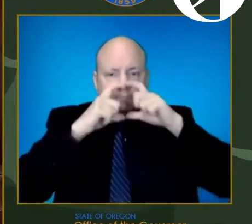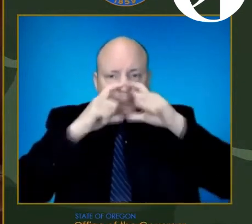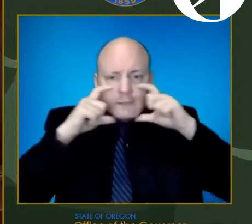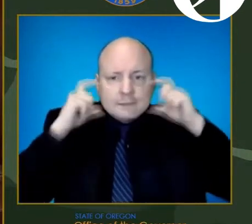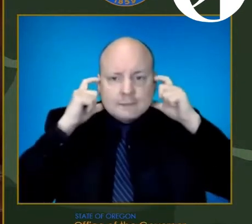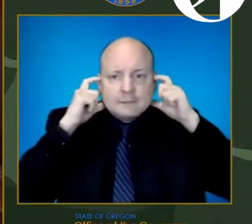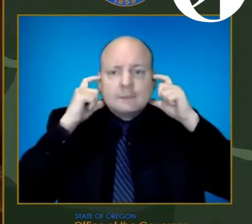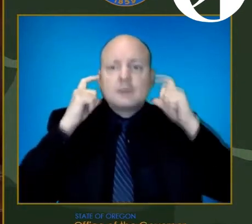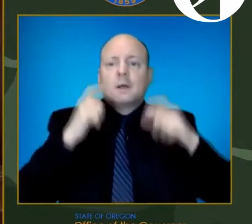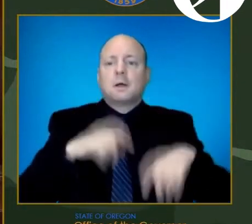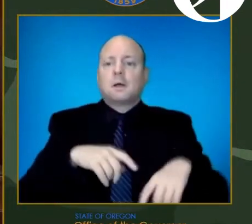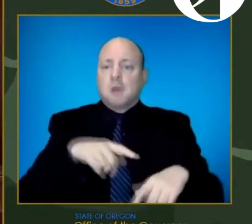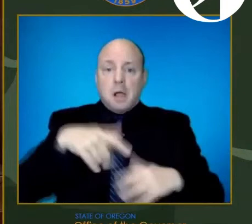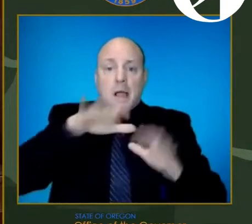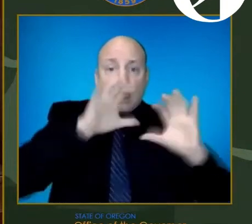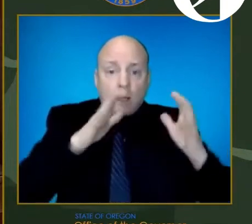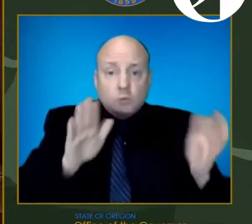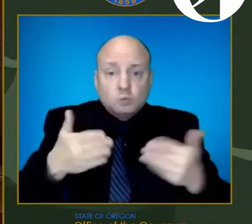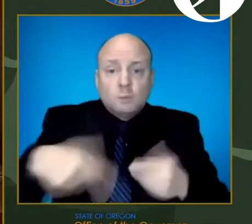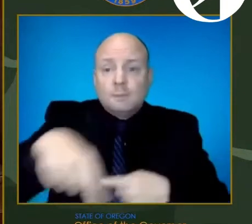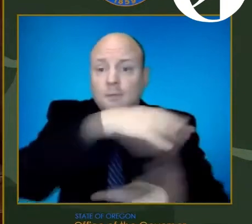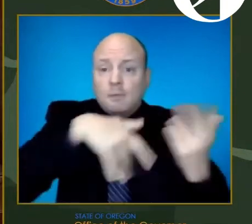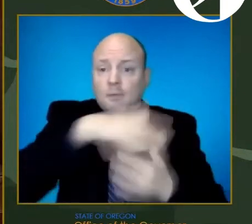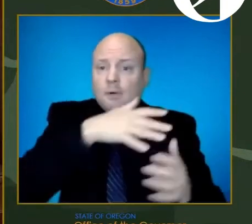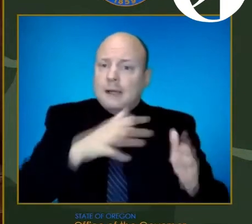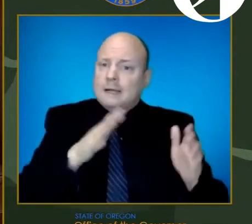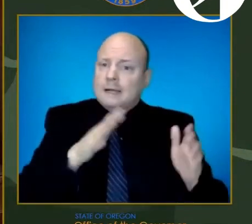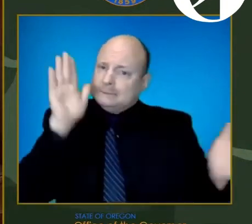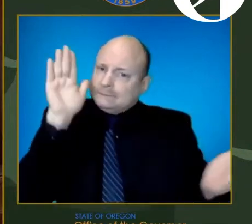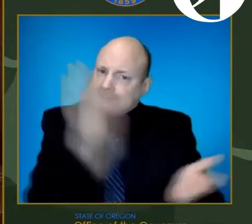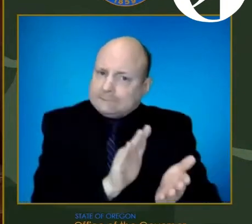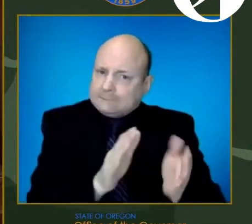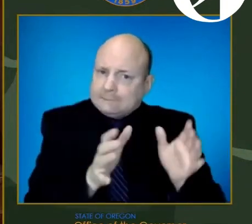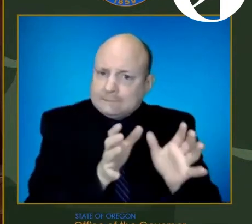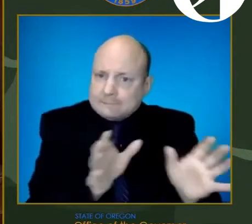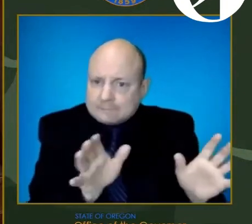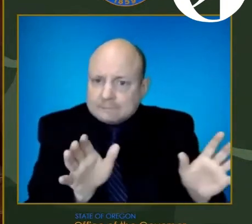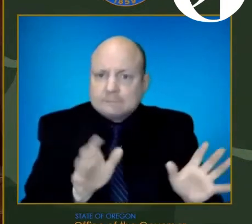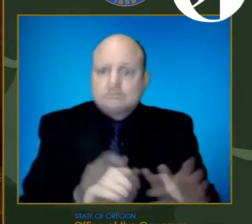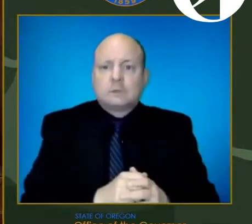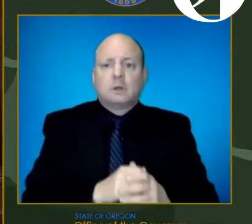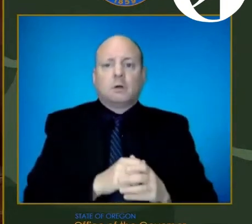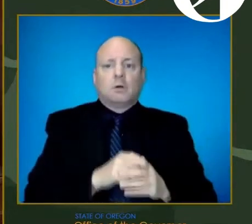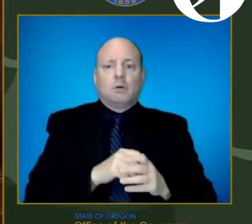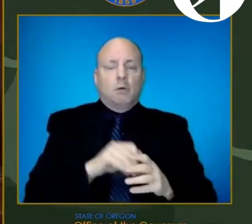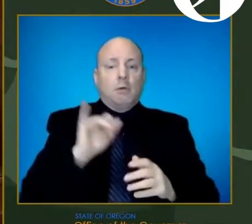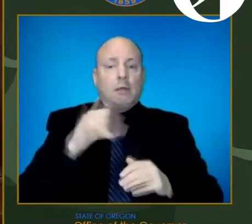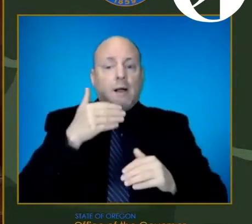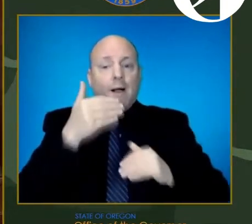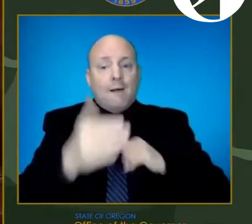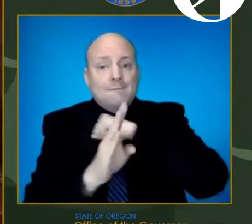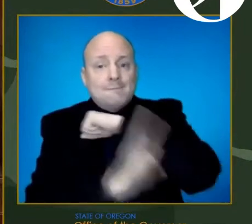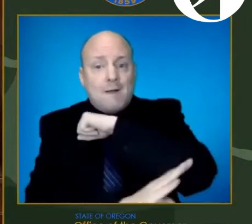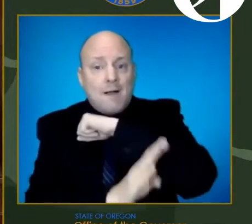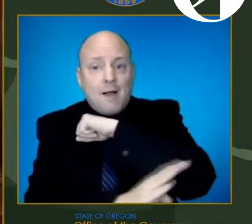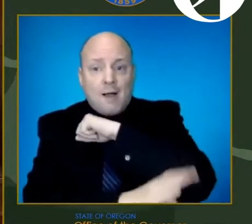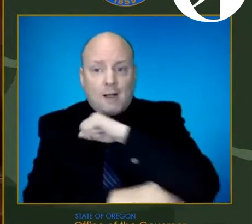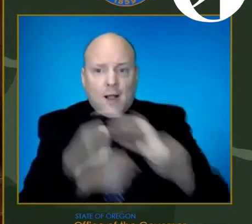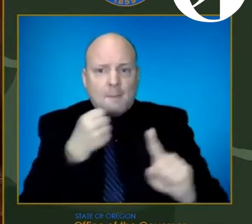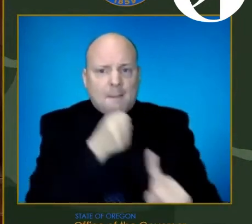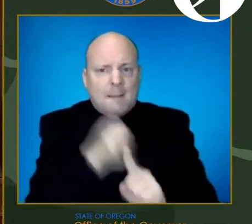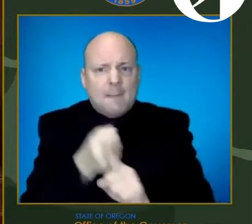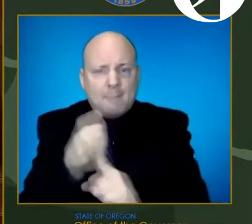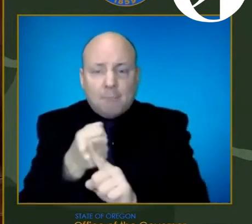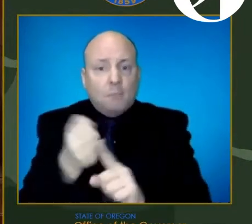gatherings. And then came September. Fires suddenly and furiously swept through